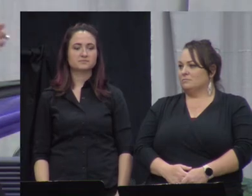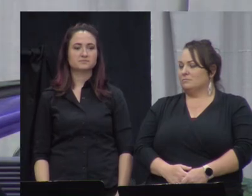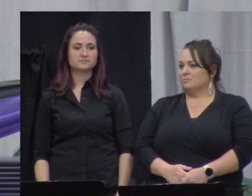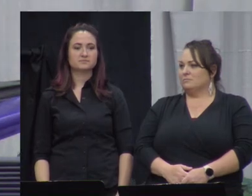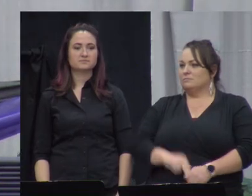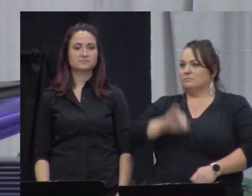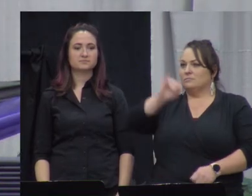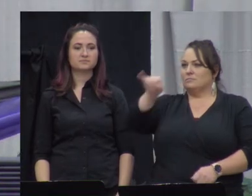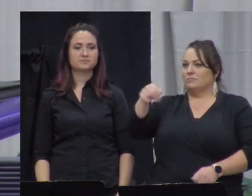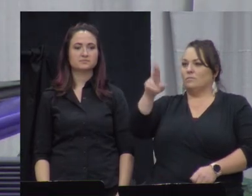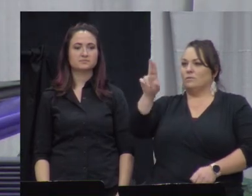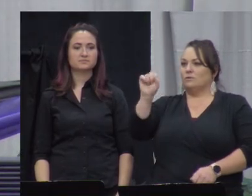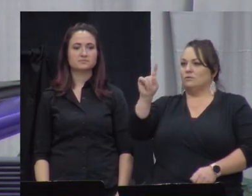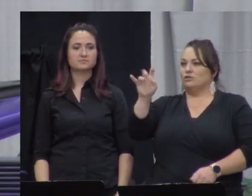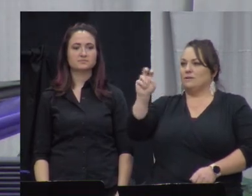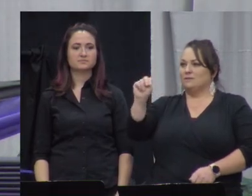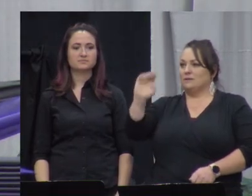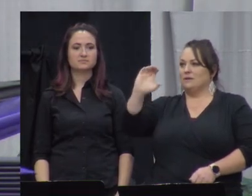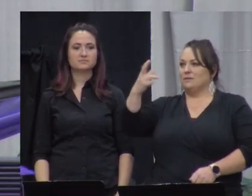Justin Chavez.